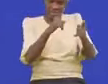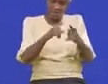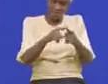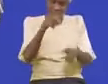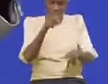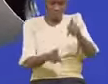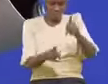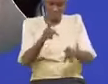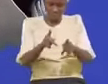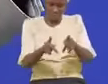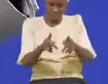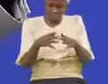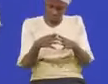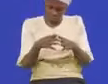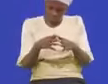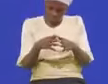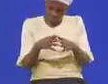A deru kusya mo.